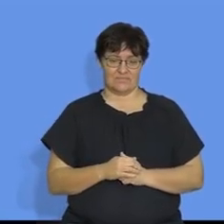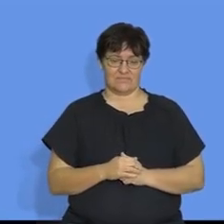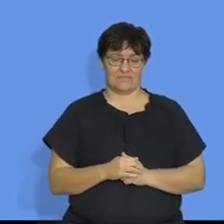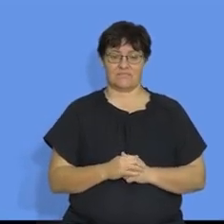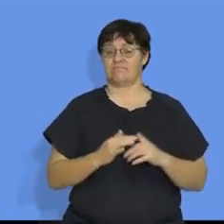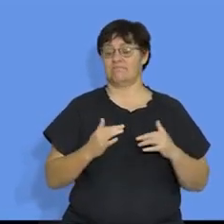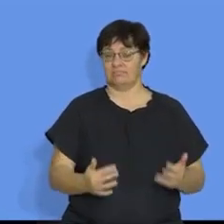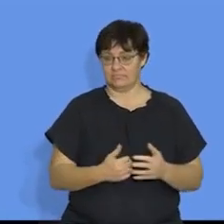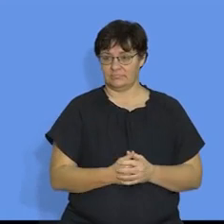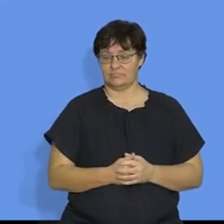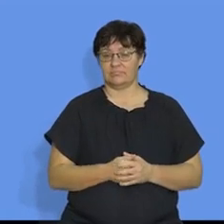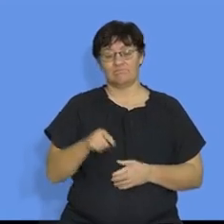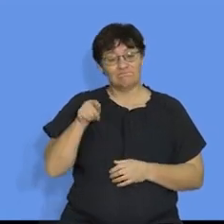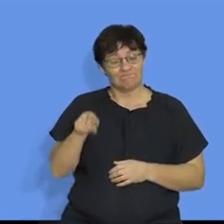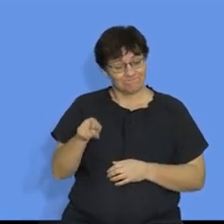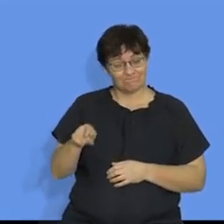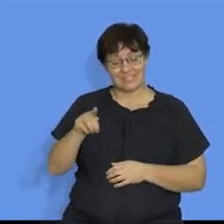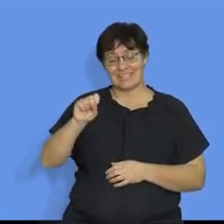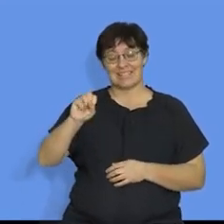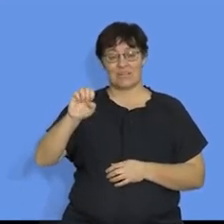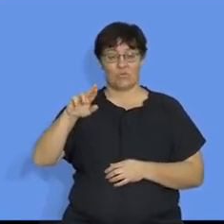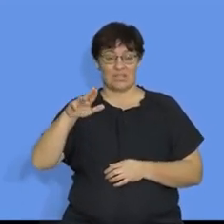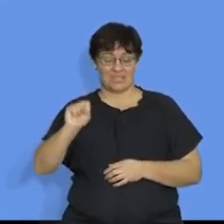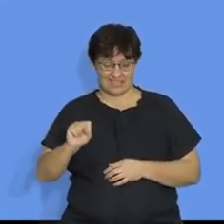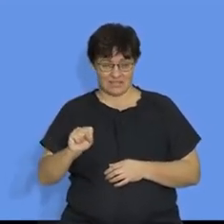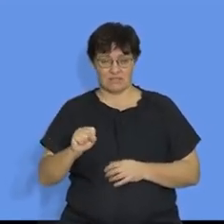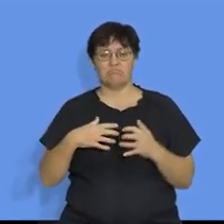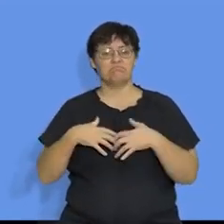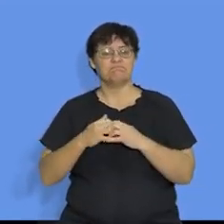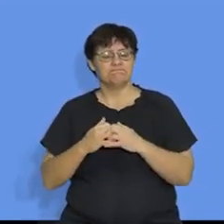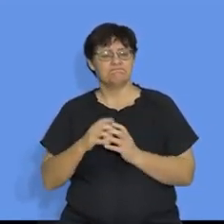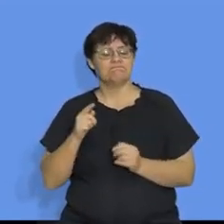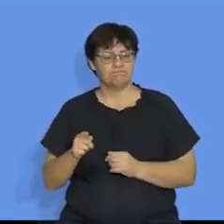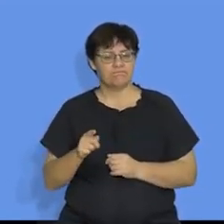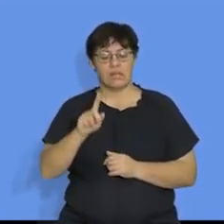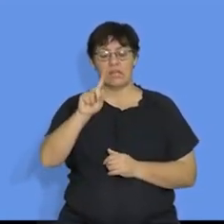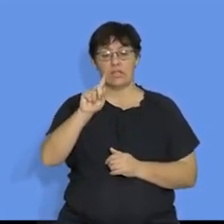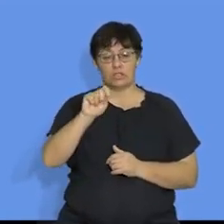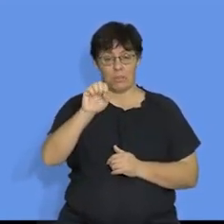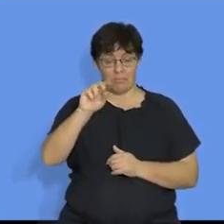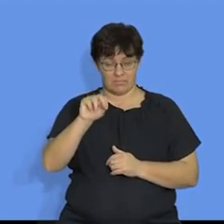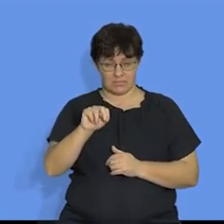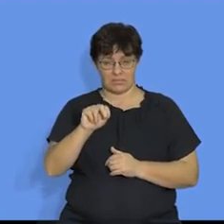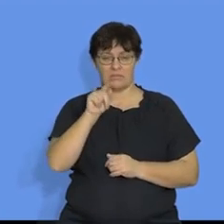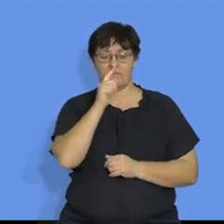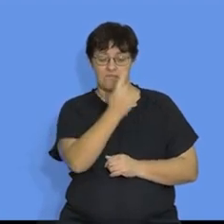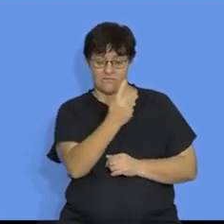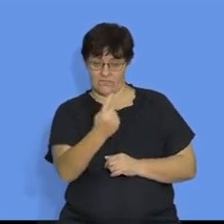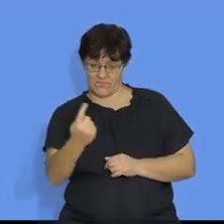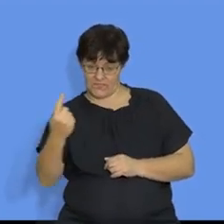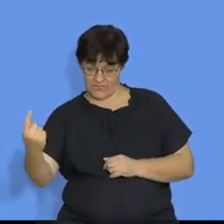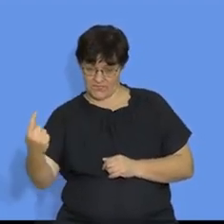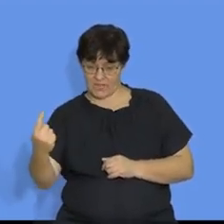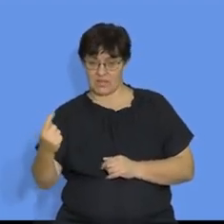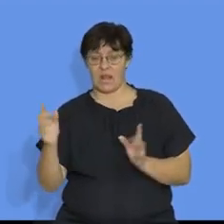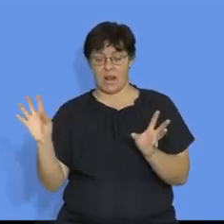So guys, a geometric series is formed when the terms of a geometric sequence